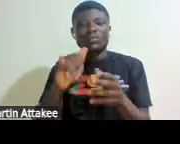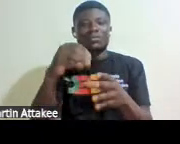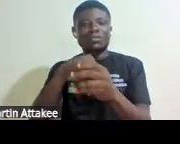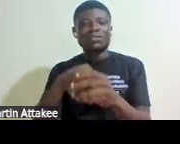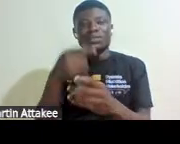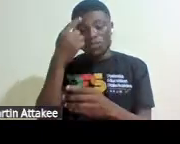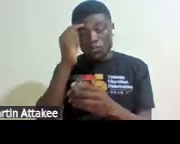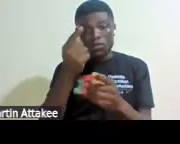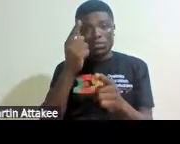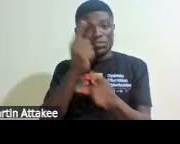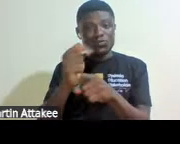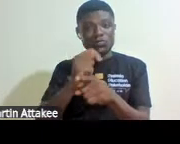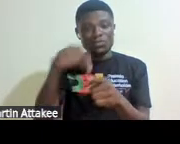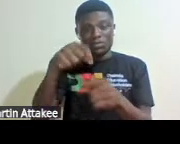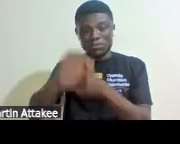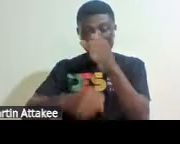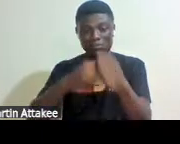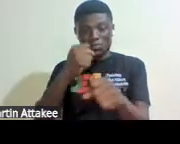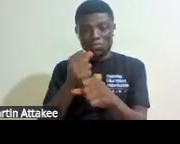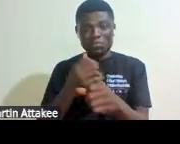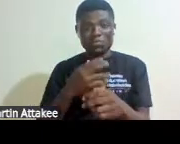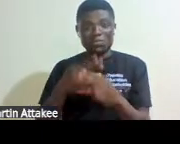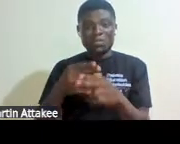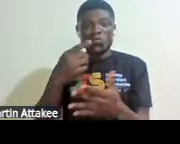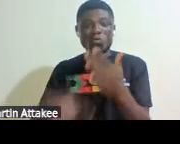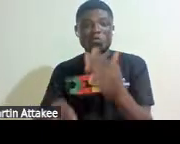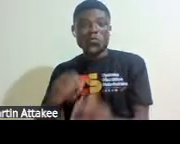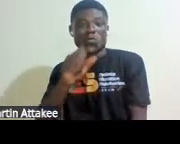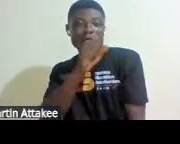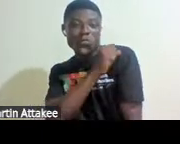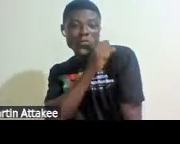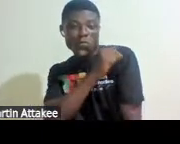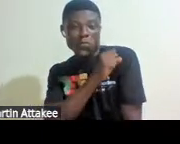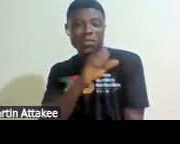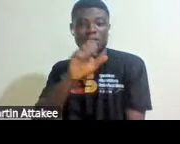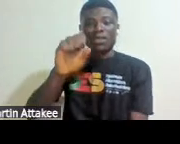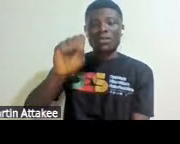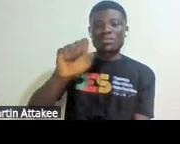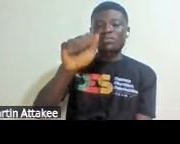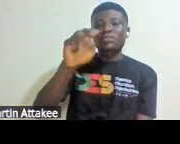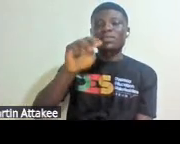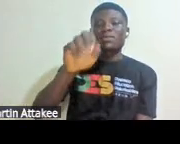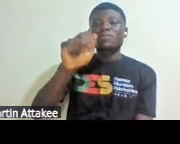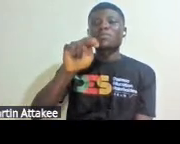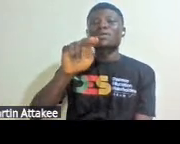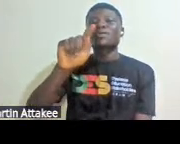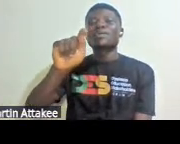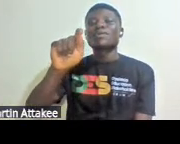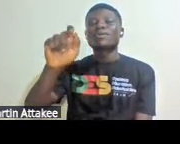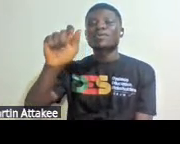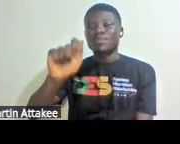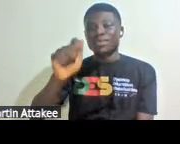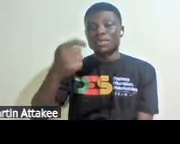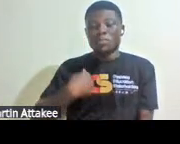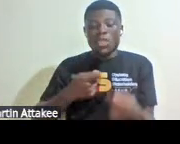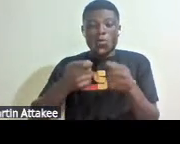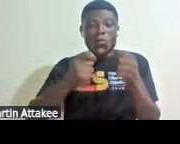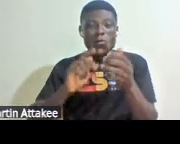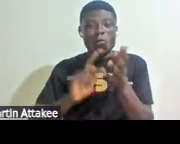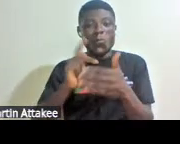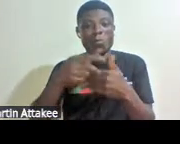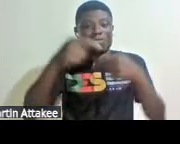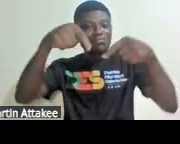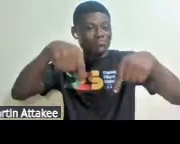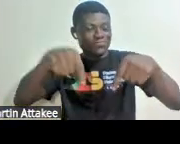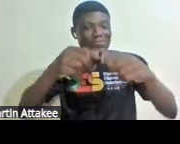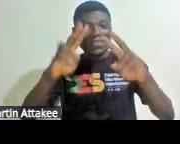year. My name is Samantha Barrett-Acquah, and I'll be moderating the session this evening. So the topic for